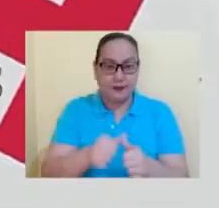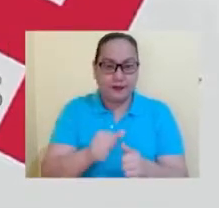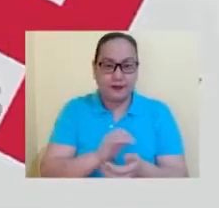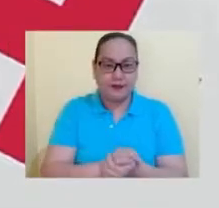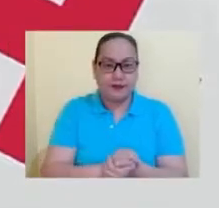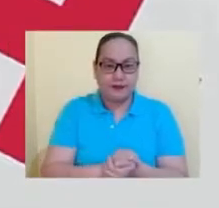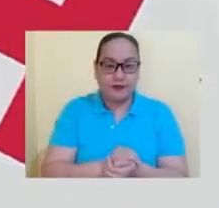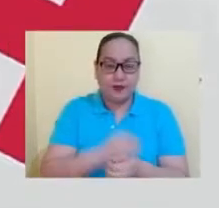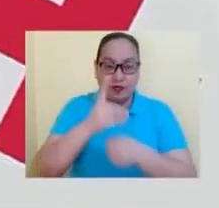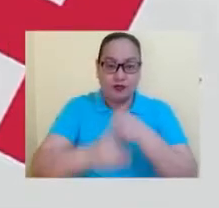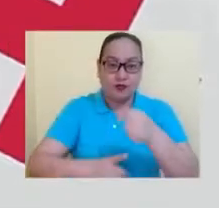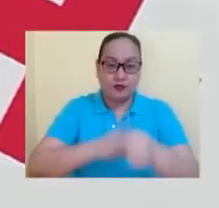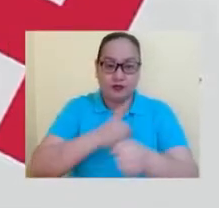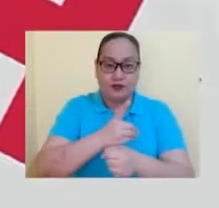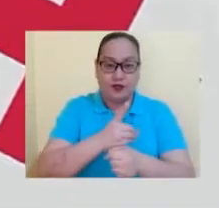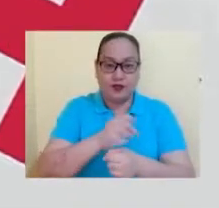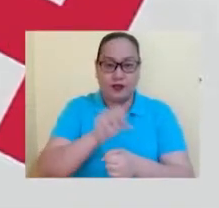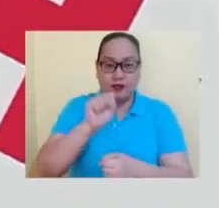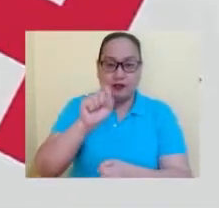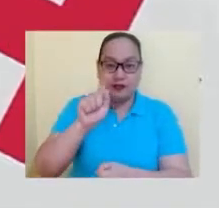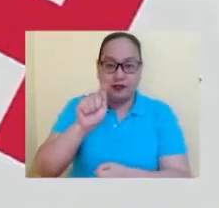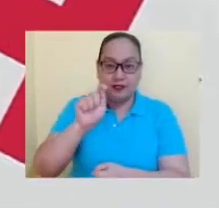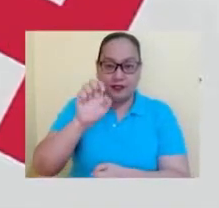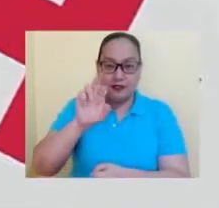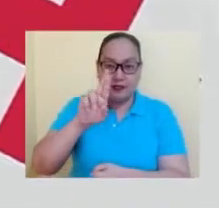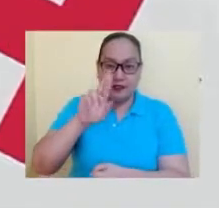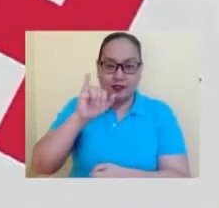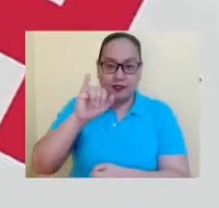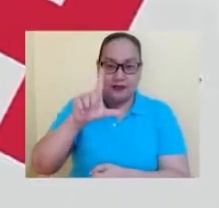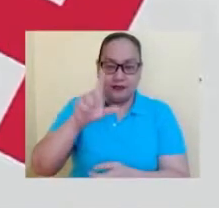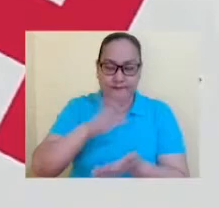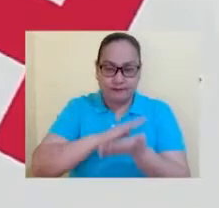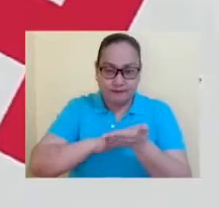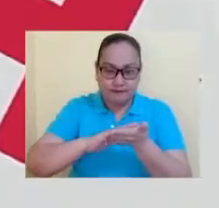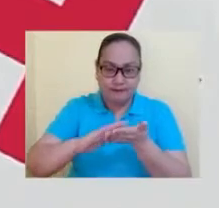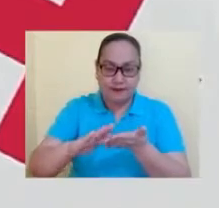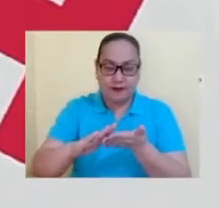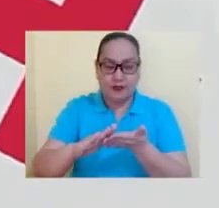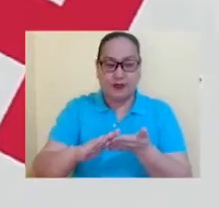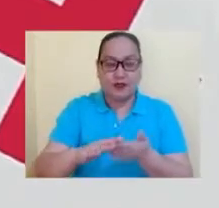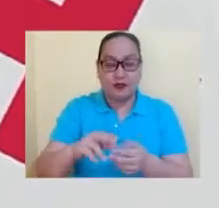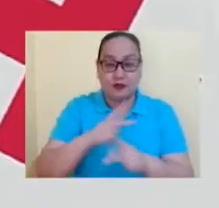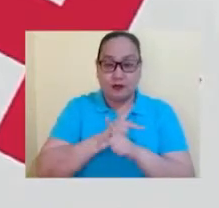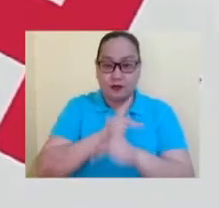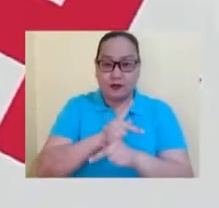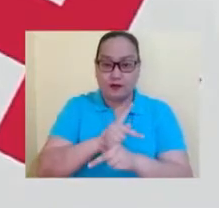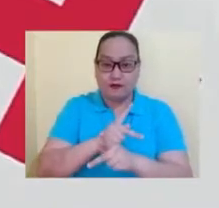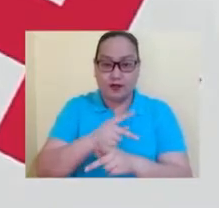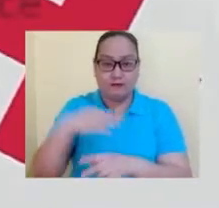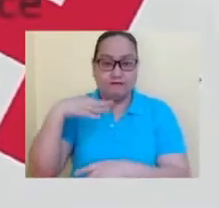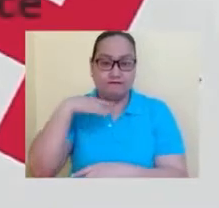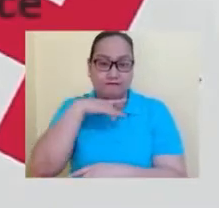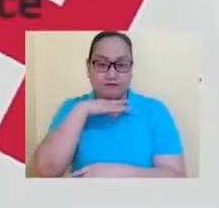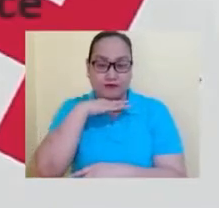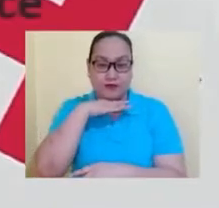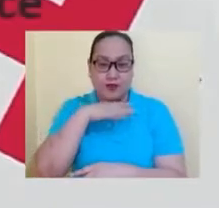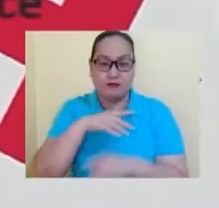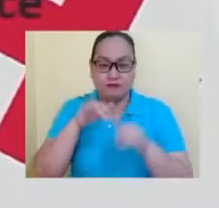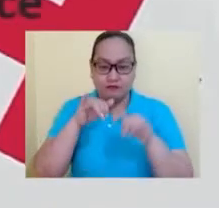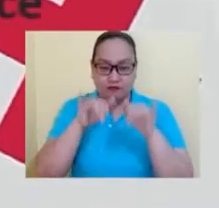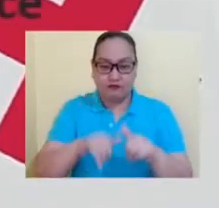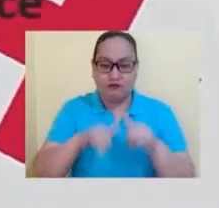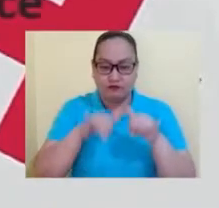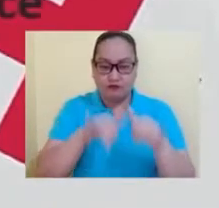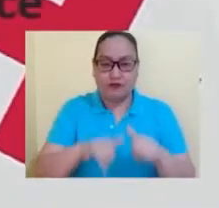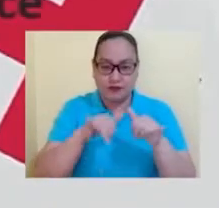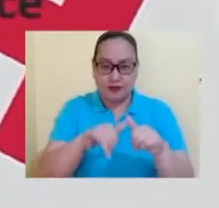Remember, dressings must be sterile and absorbent to prevent the growth of bacteria and should be left in place until